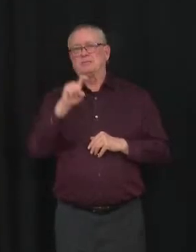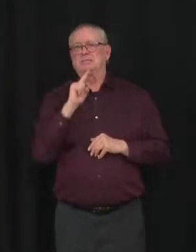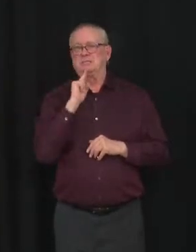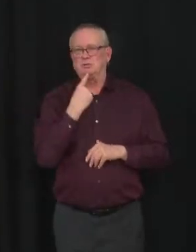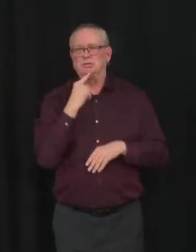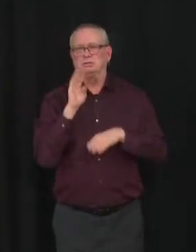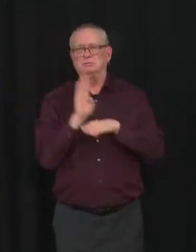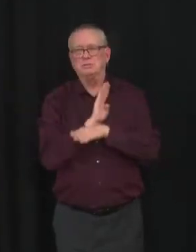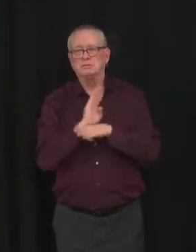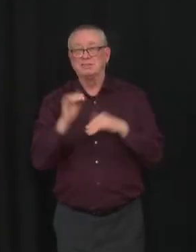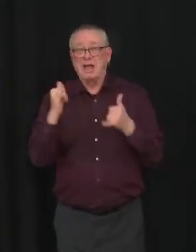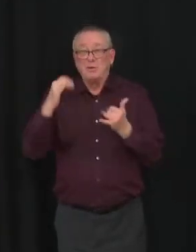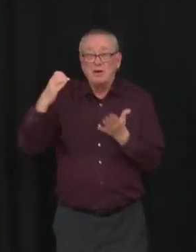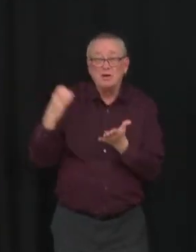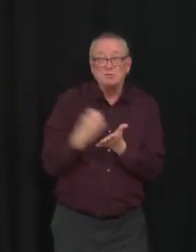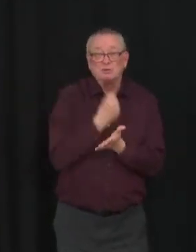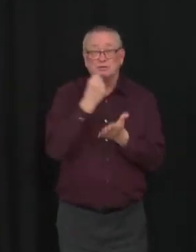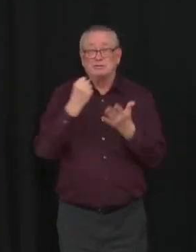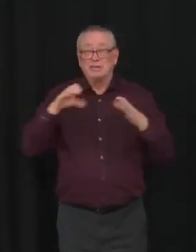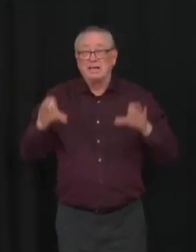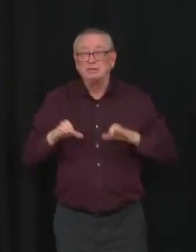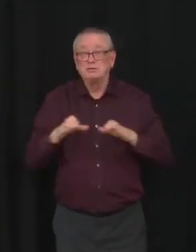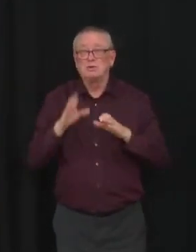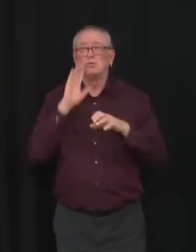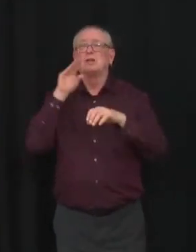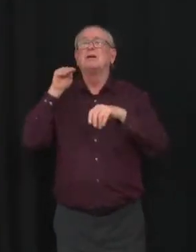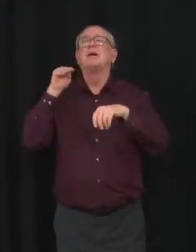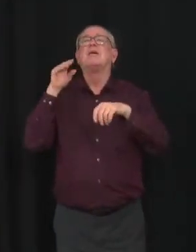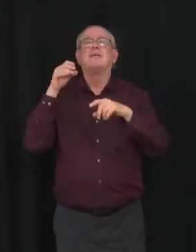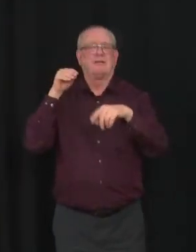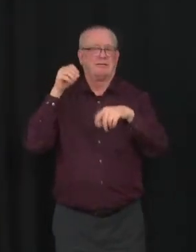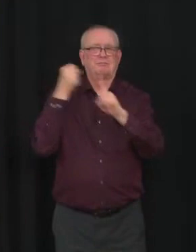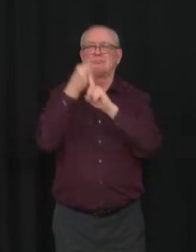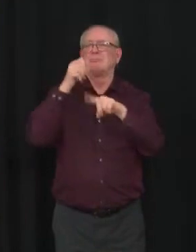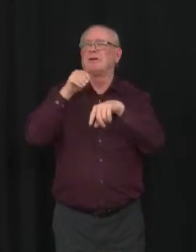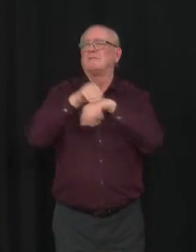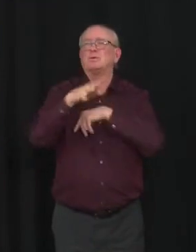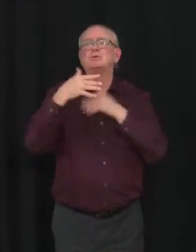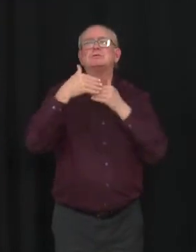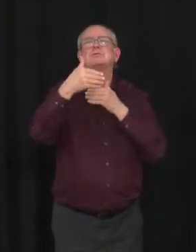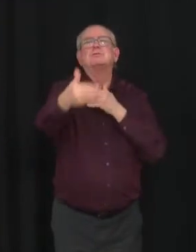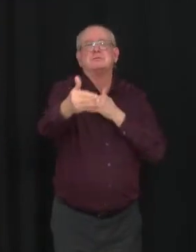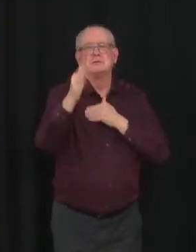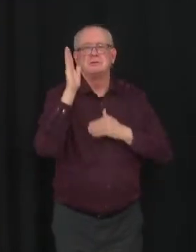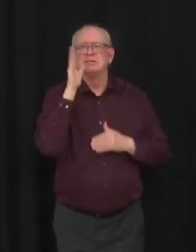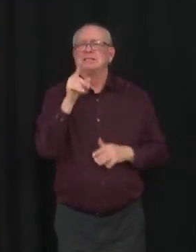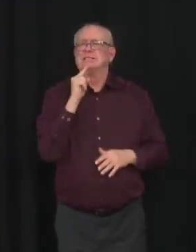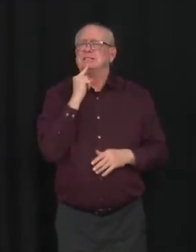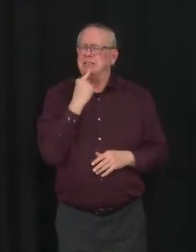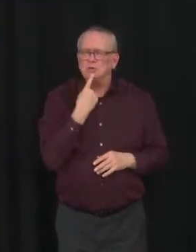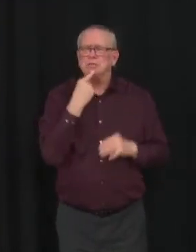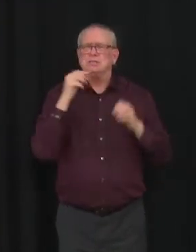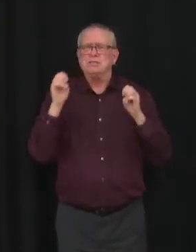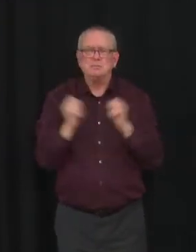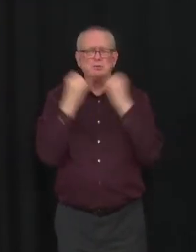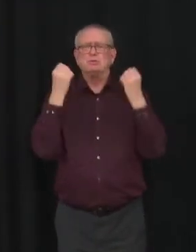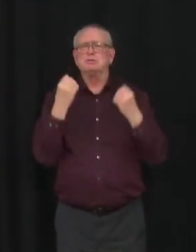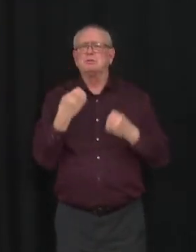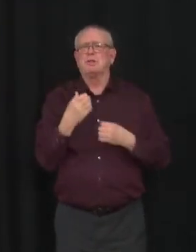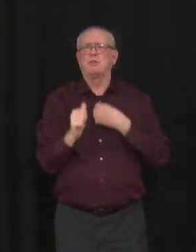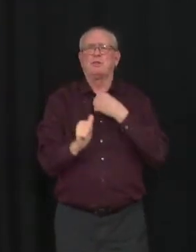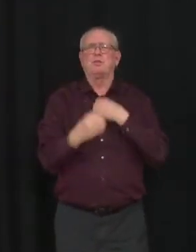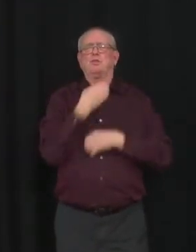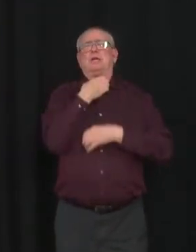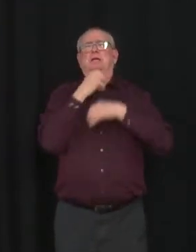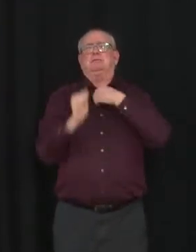and we must take Omicron seriously as a critical threat. I know that many people are